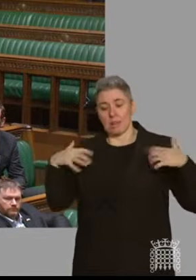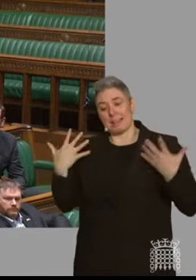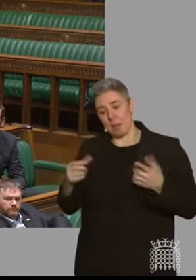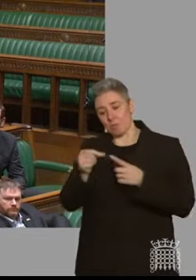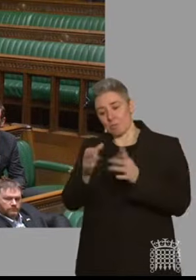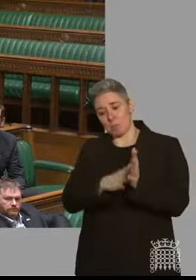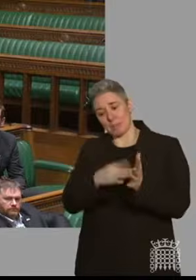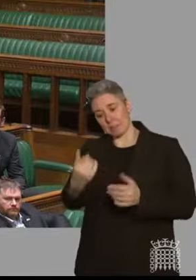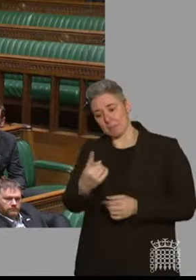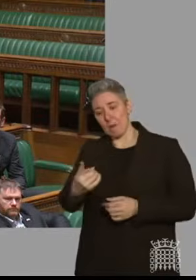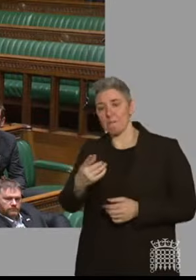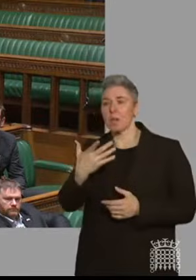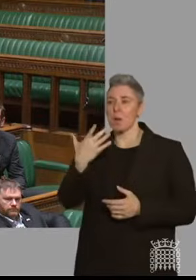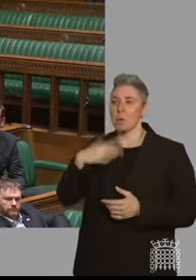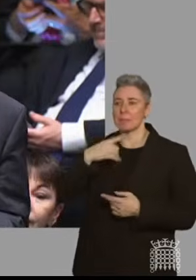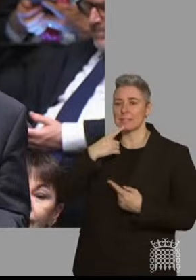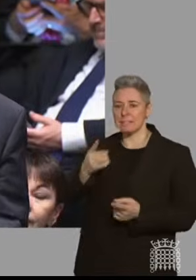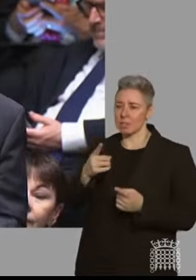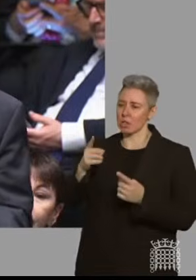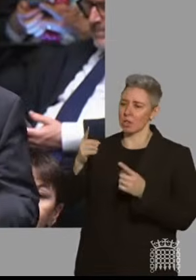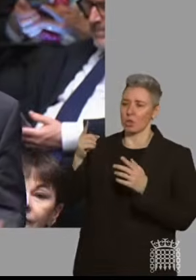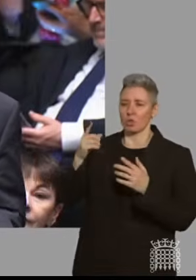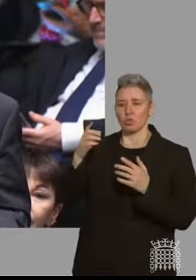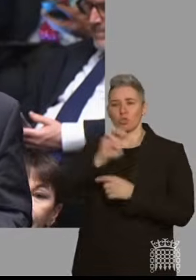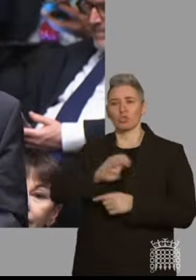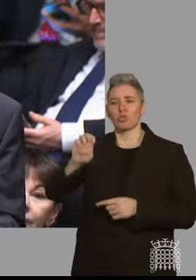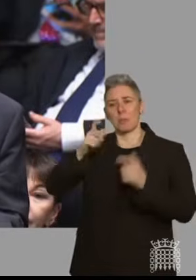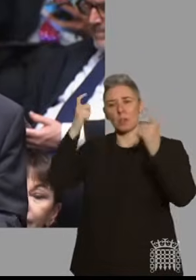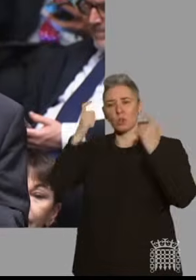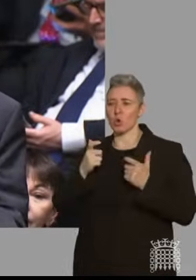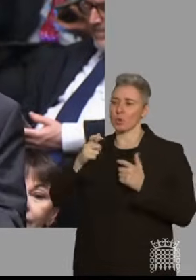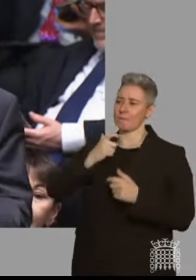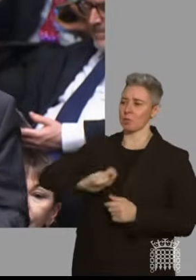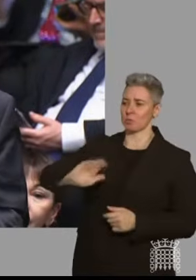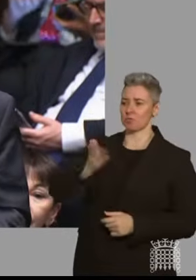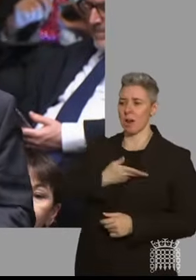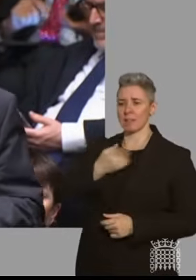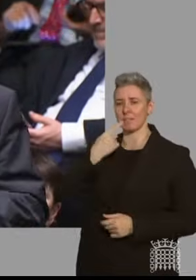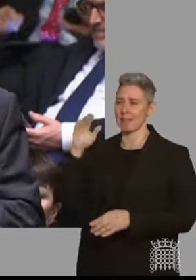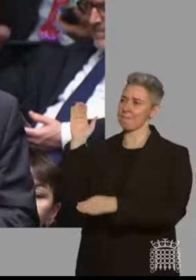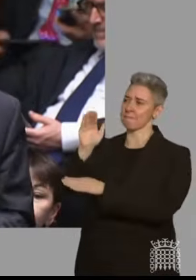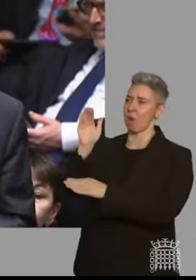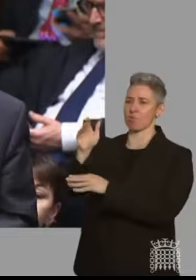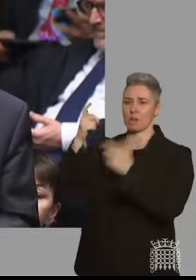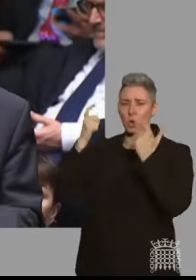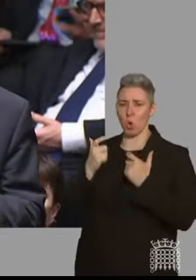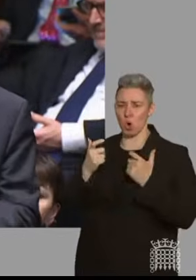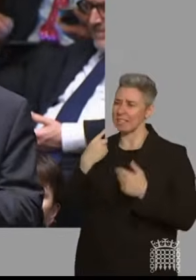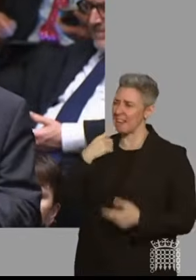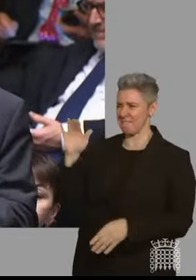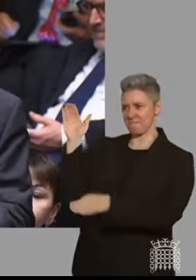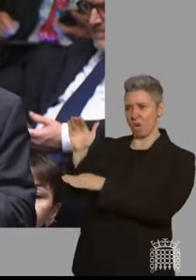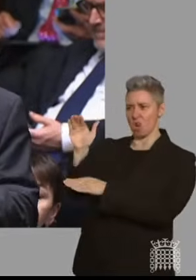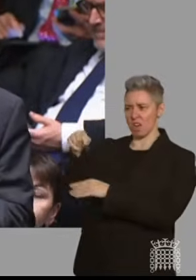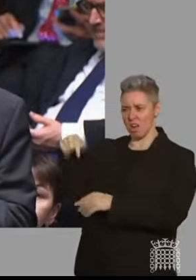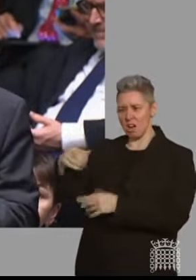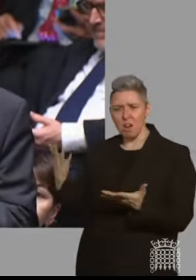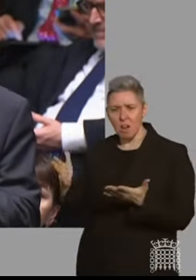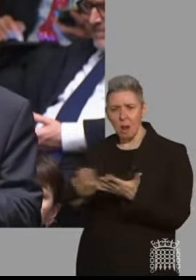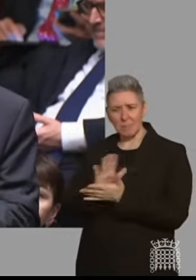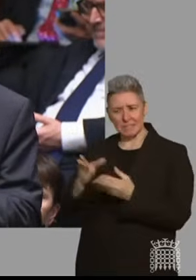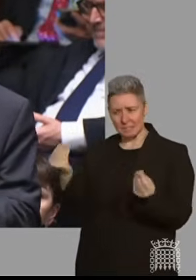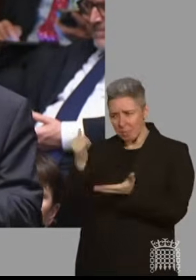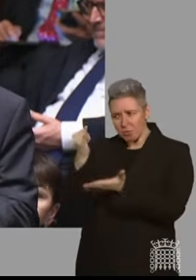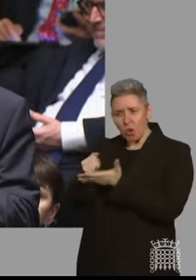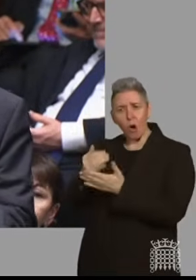as if there's something inherently wrong with things being foreign or people being foreign. Exactly. In what way can a court that the UK has belonged to